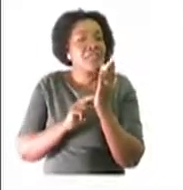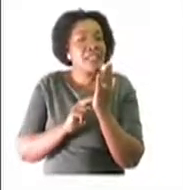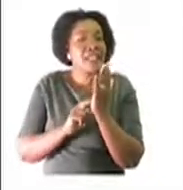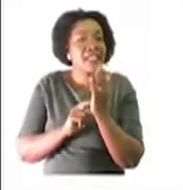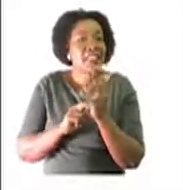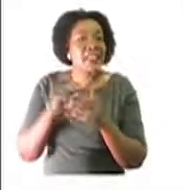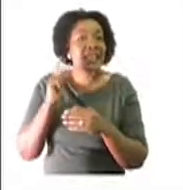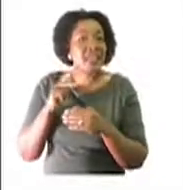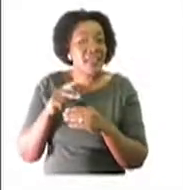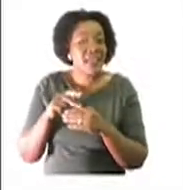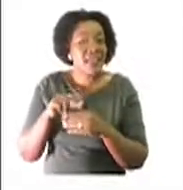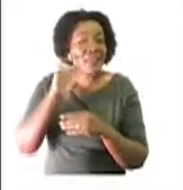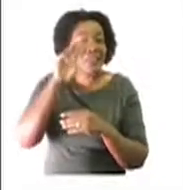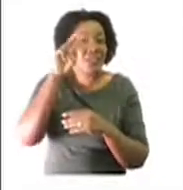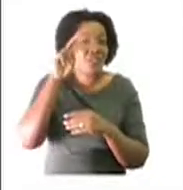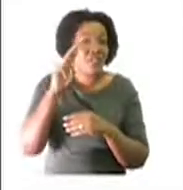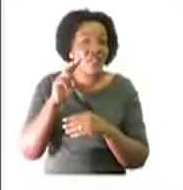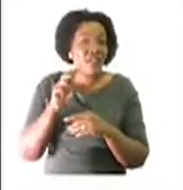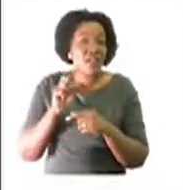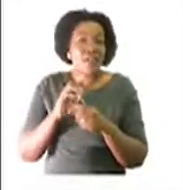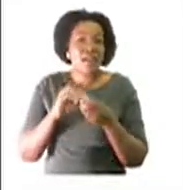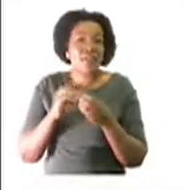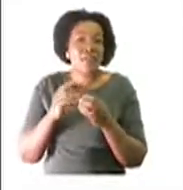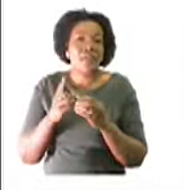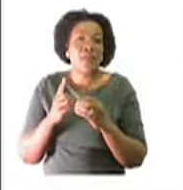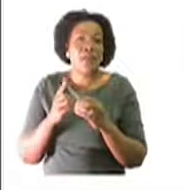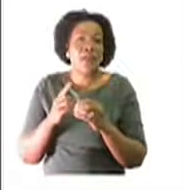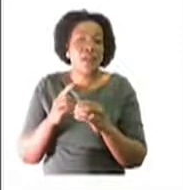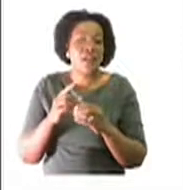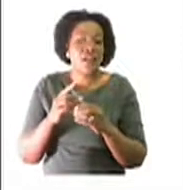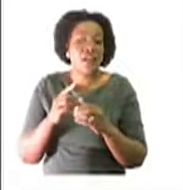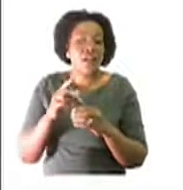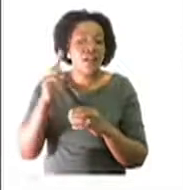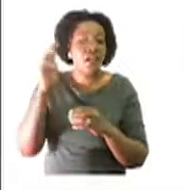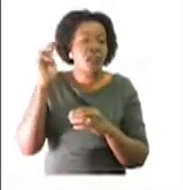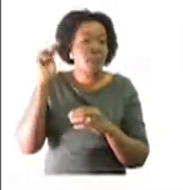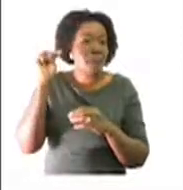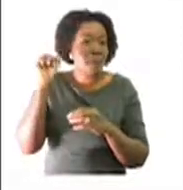right? Let's quickly read number 1. Money,